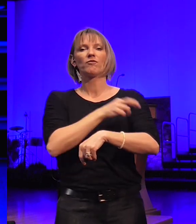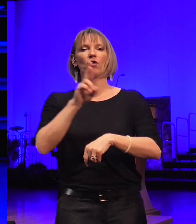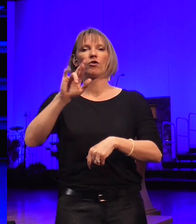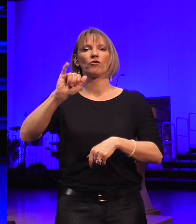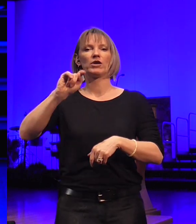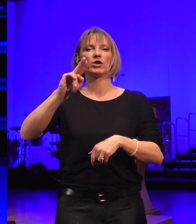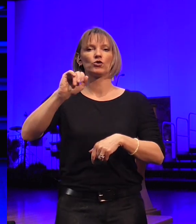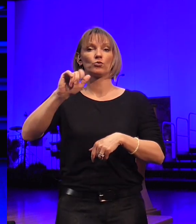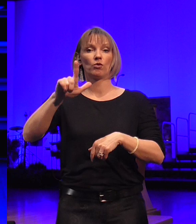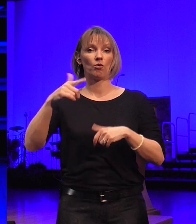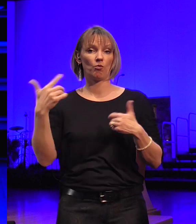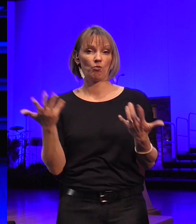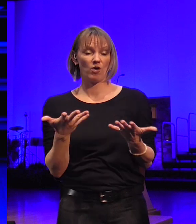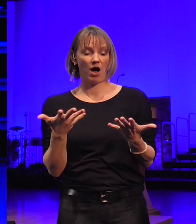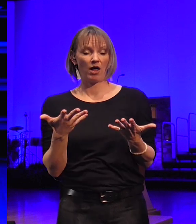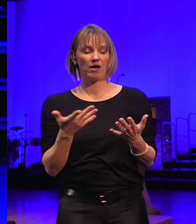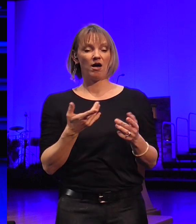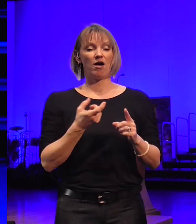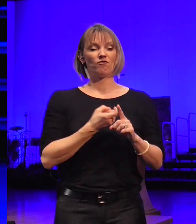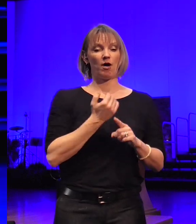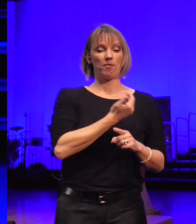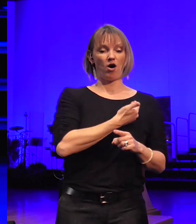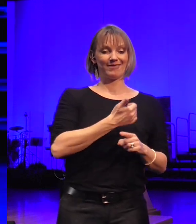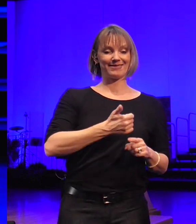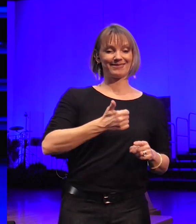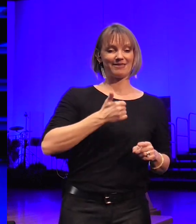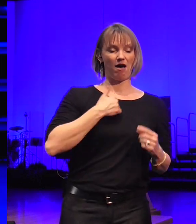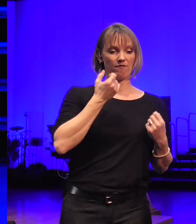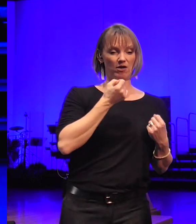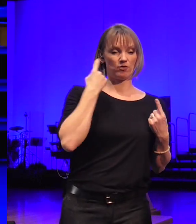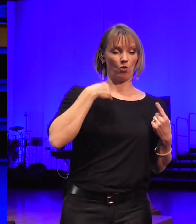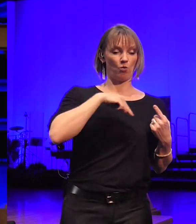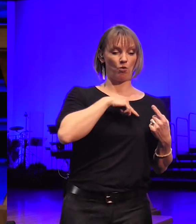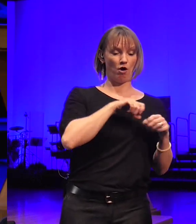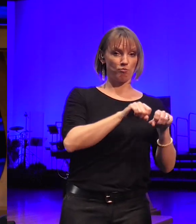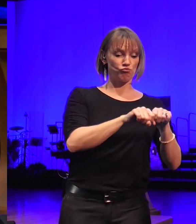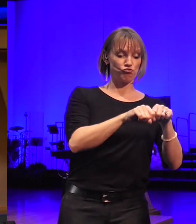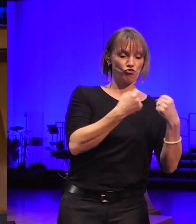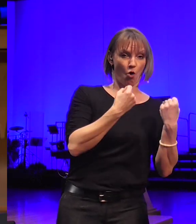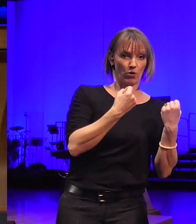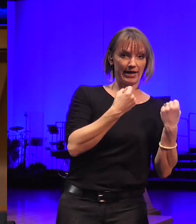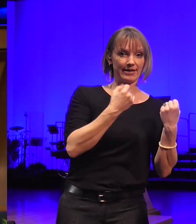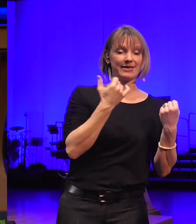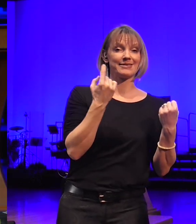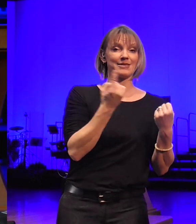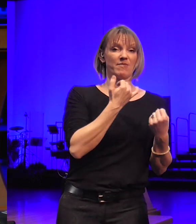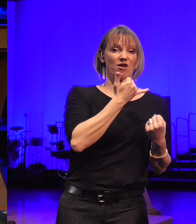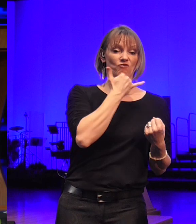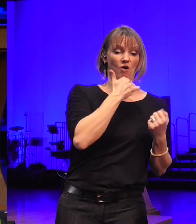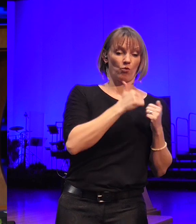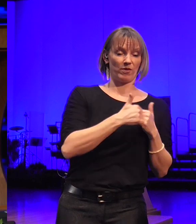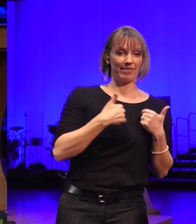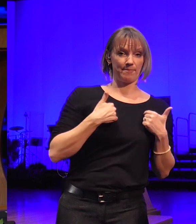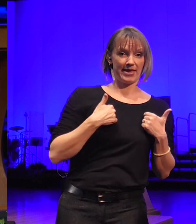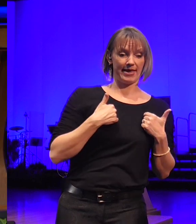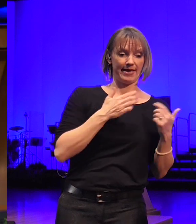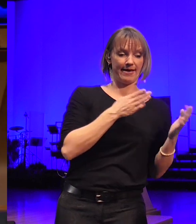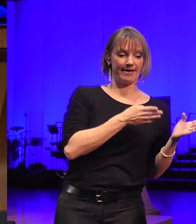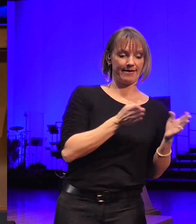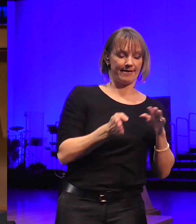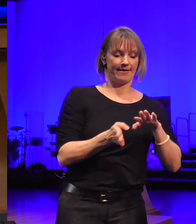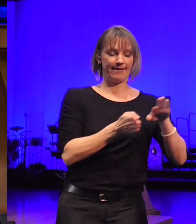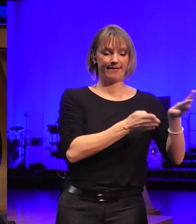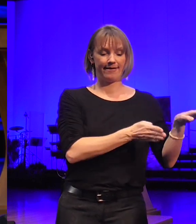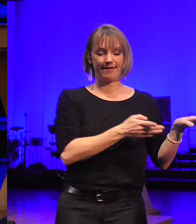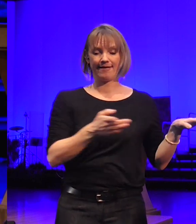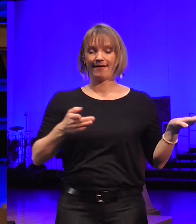is moving from that self-understanding that we are broken, that there's something wrong with me, to the understanding